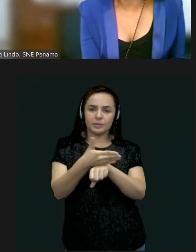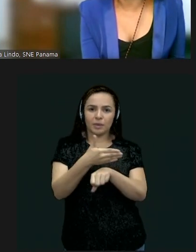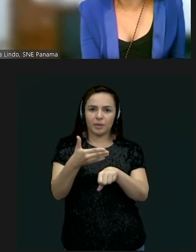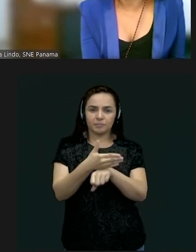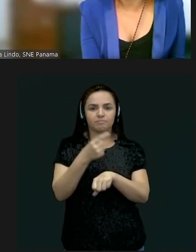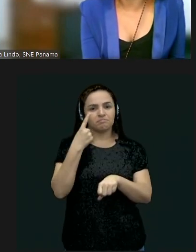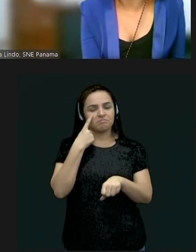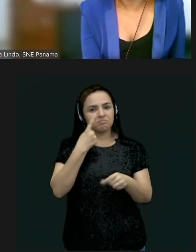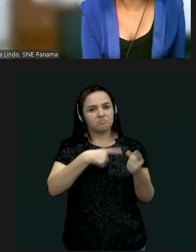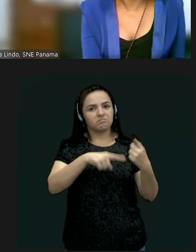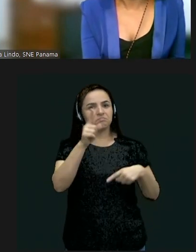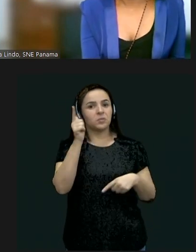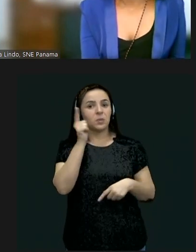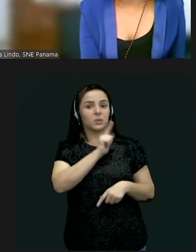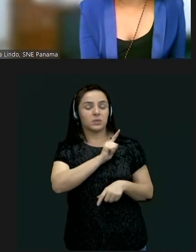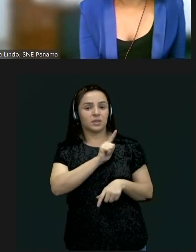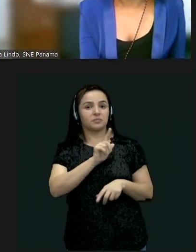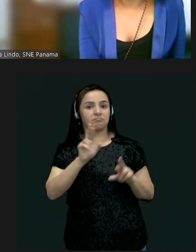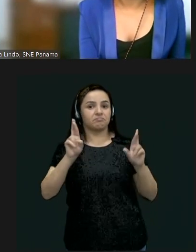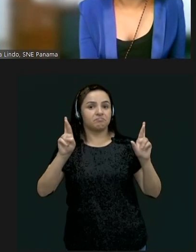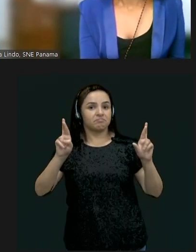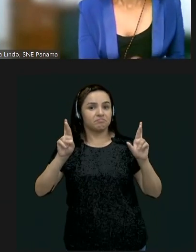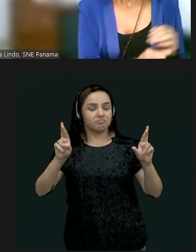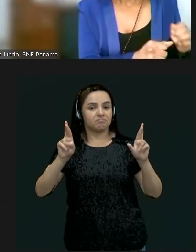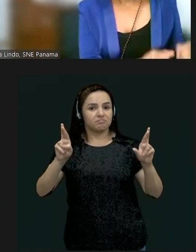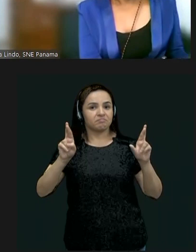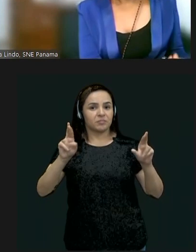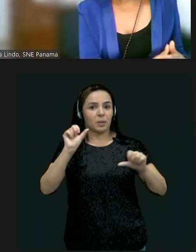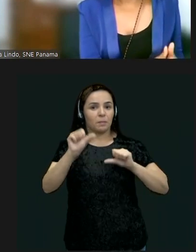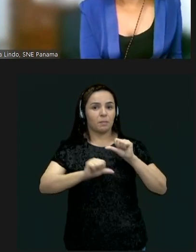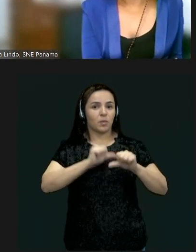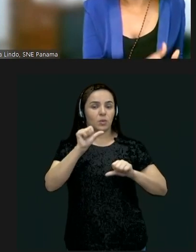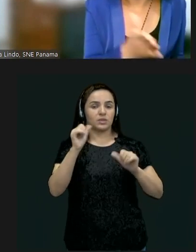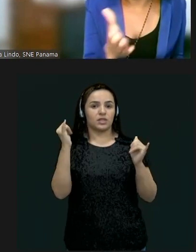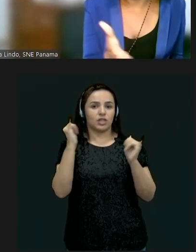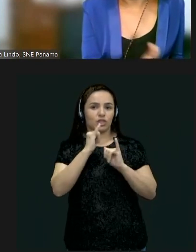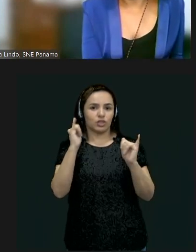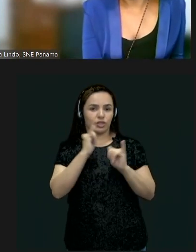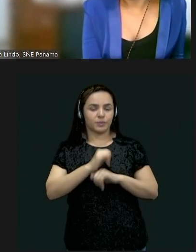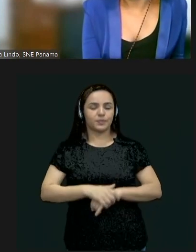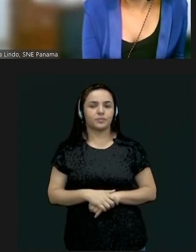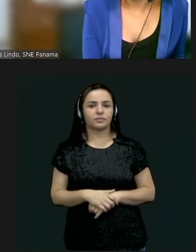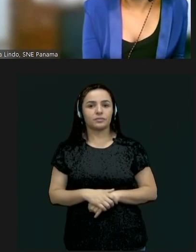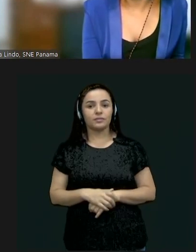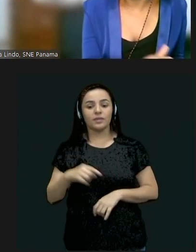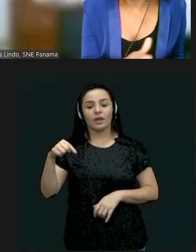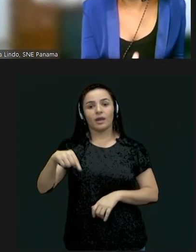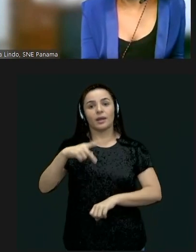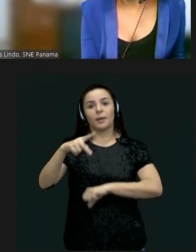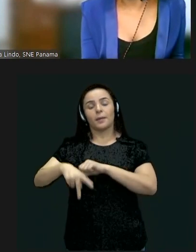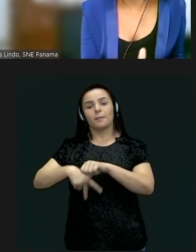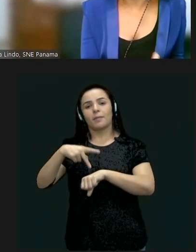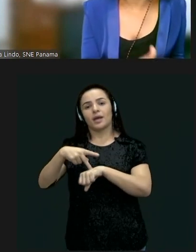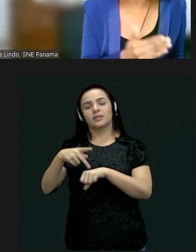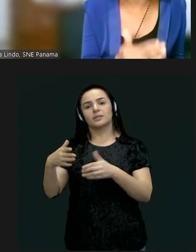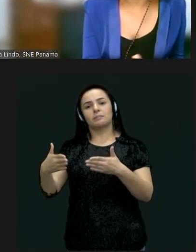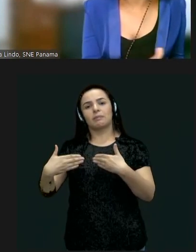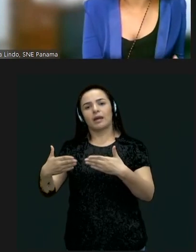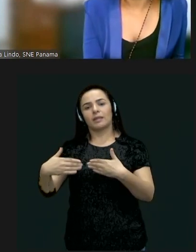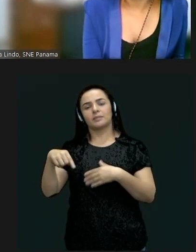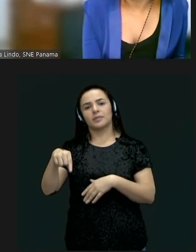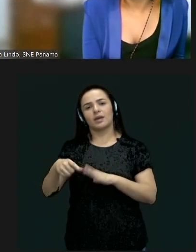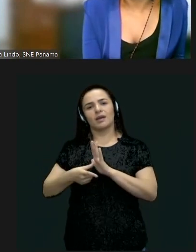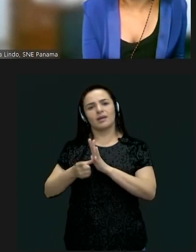of the green hydrogen transformational hub in the country. And also, as I told